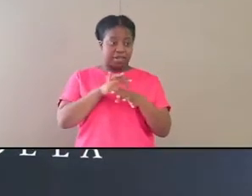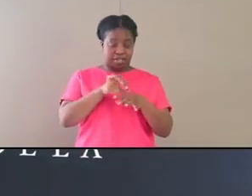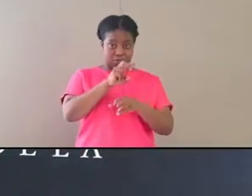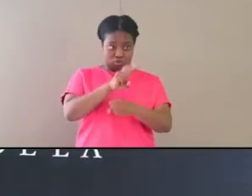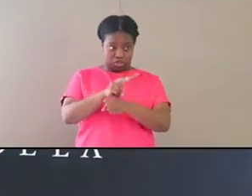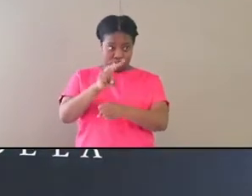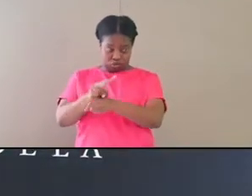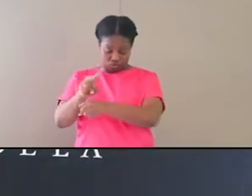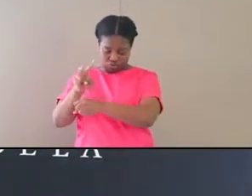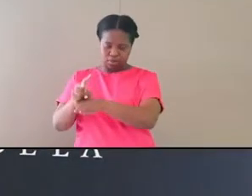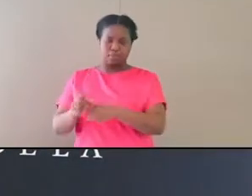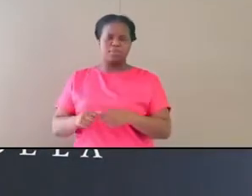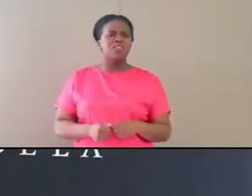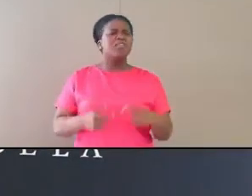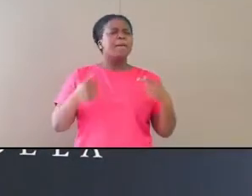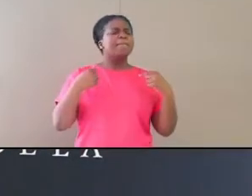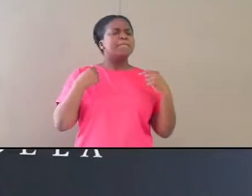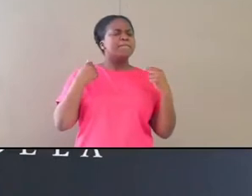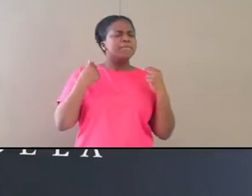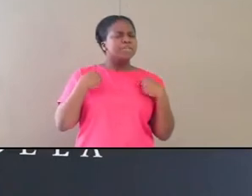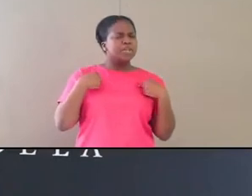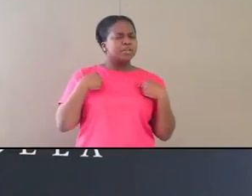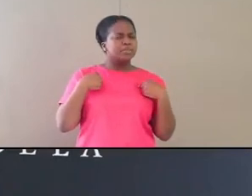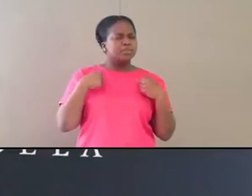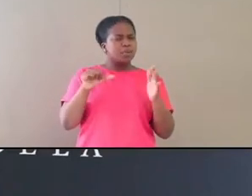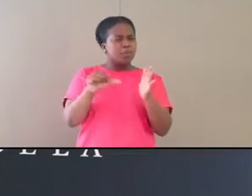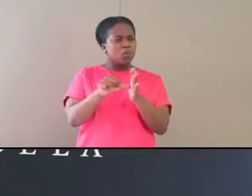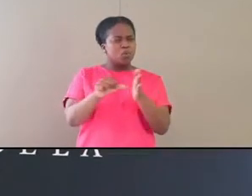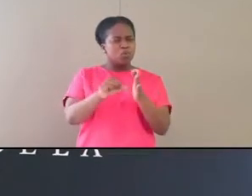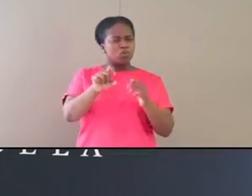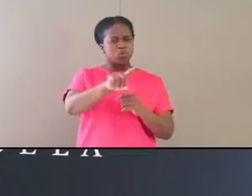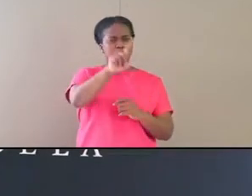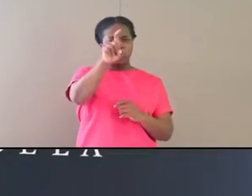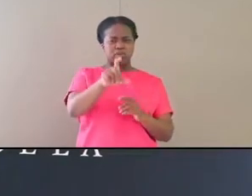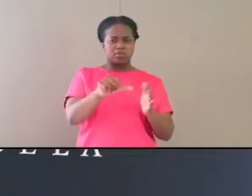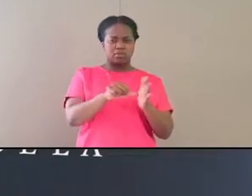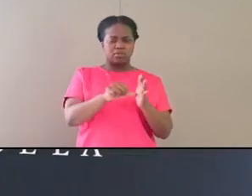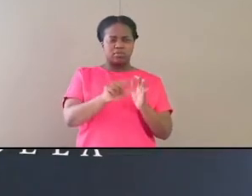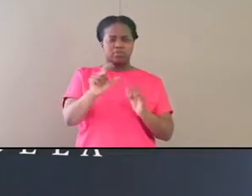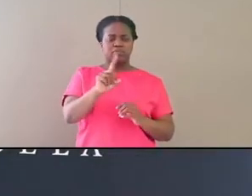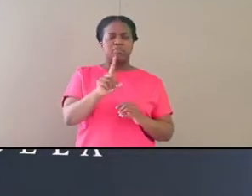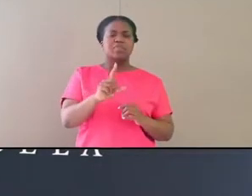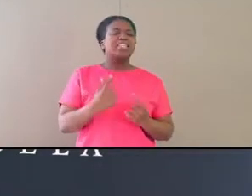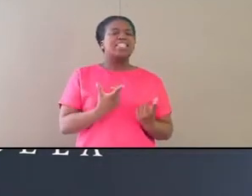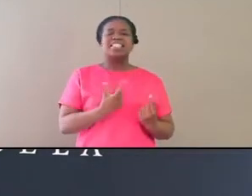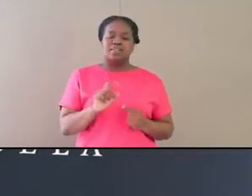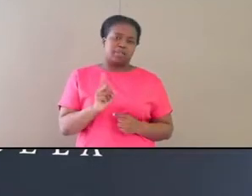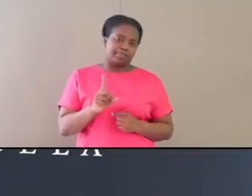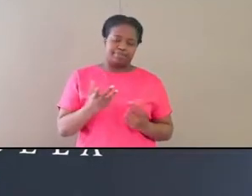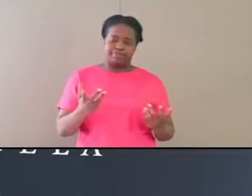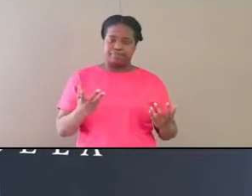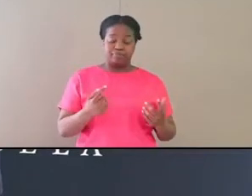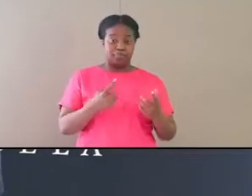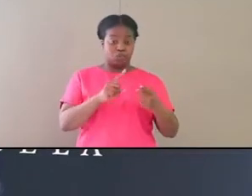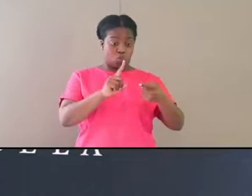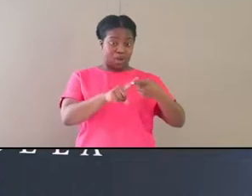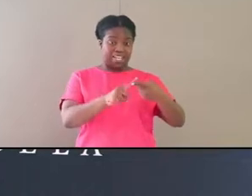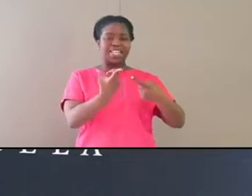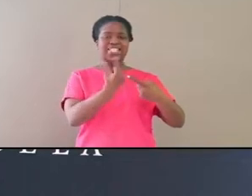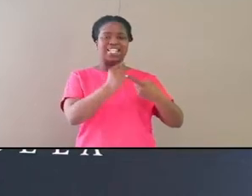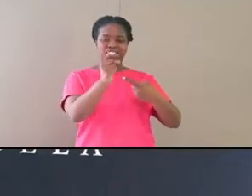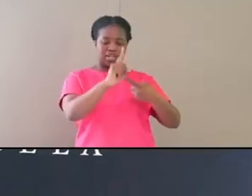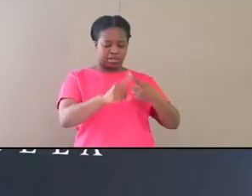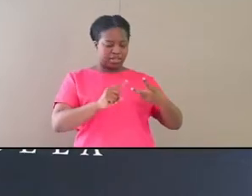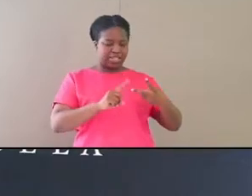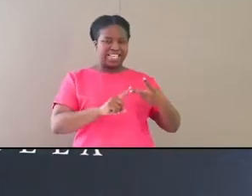For me, the fundamental question we have to ask ourselves is, what are we doing, and what should we be doing